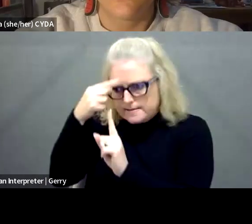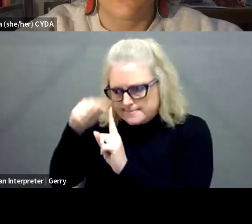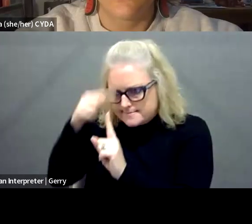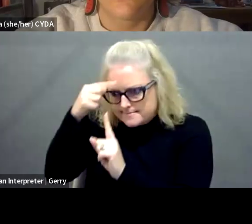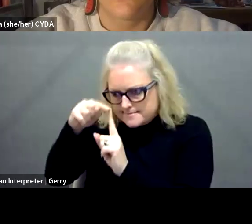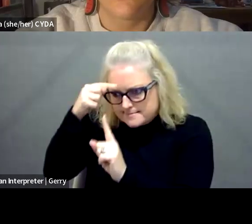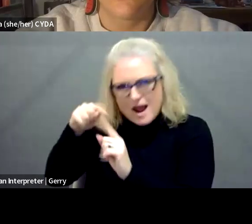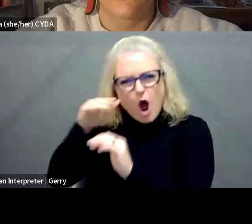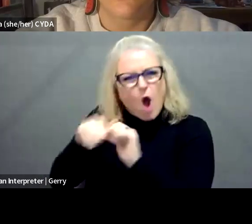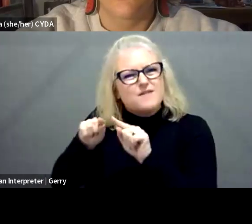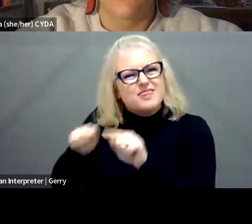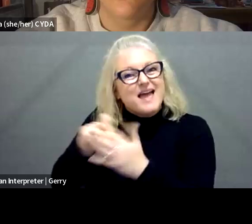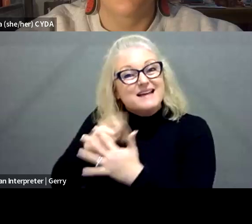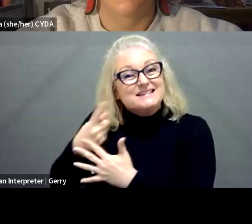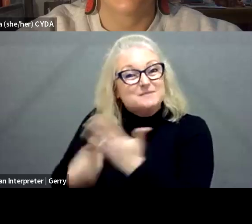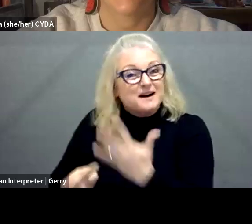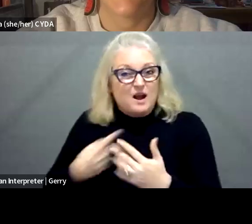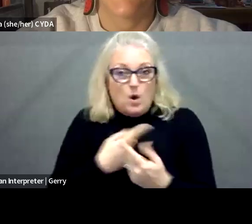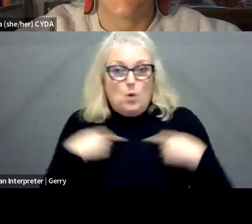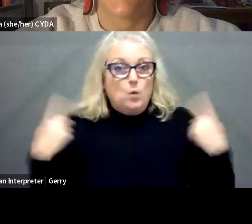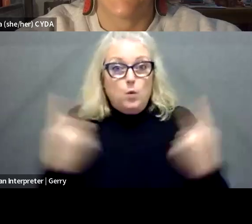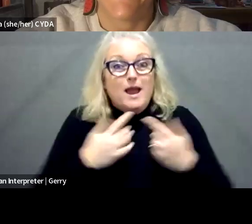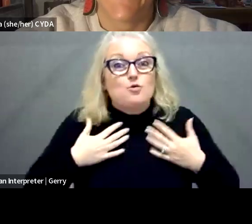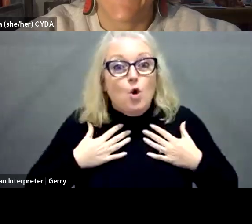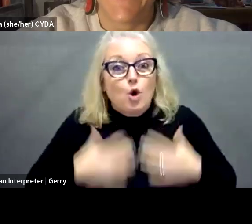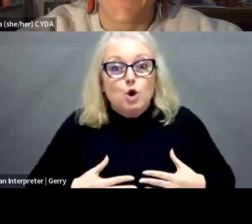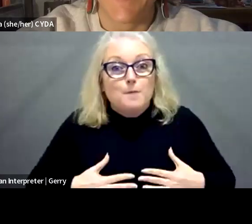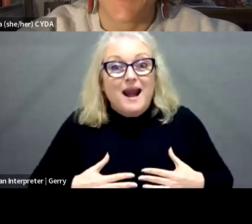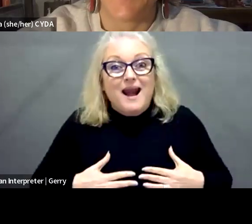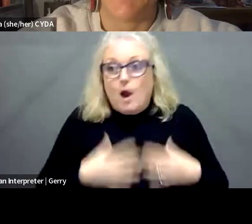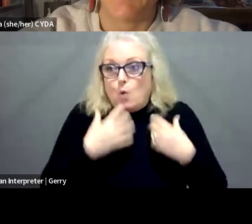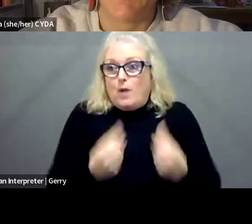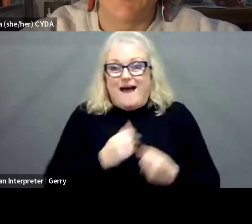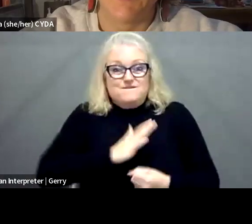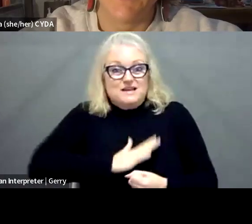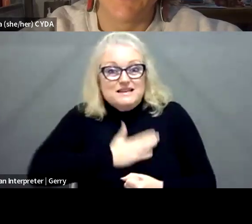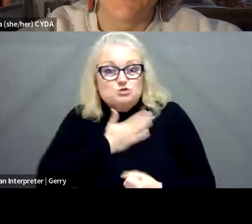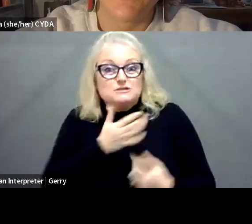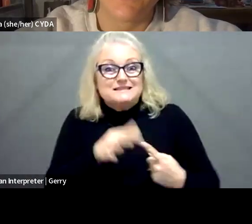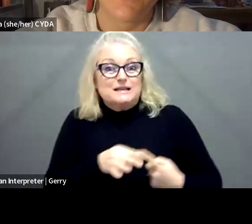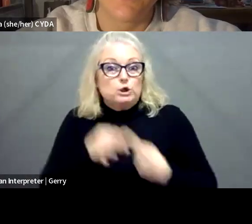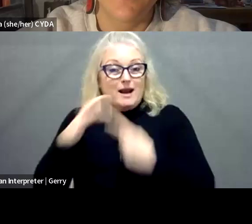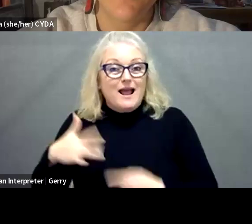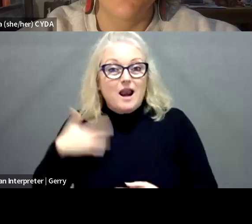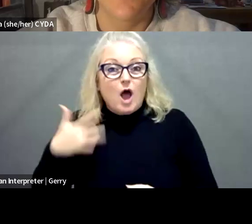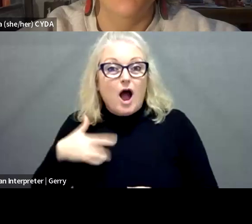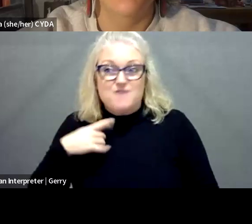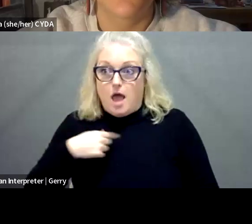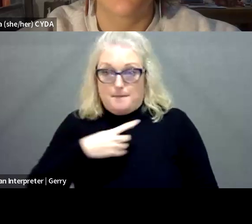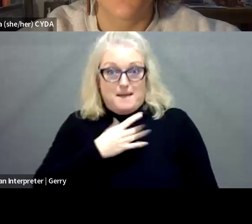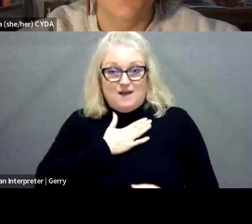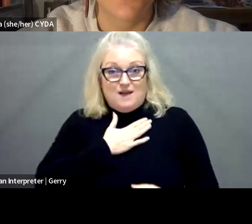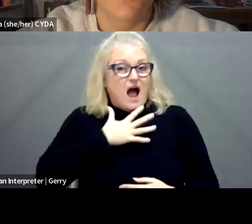are, humans that live interesting, unique lives that, I love lots of things.